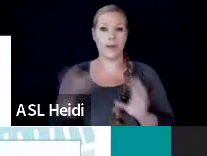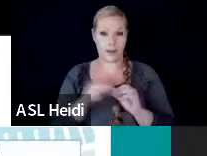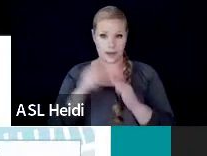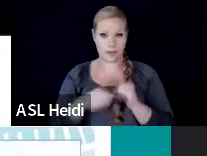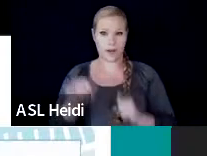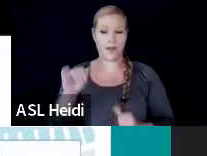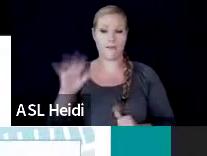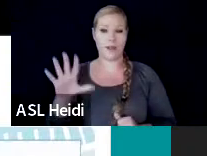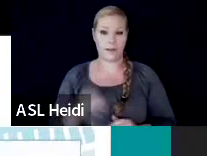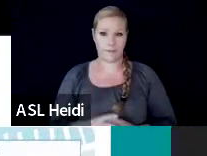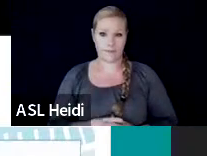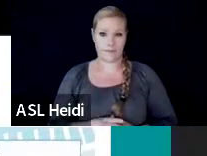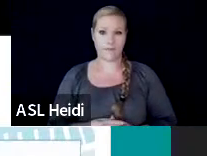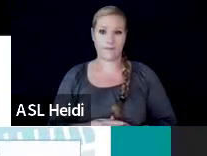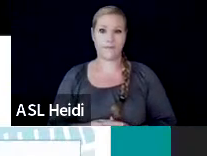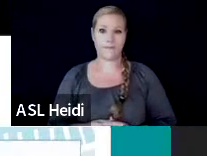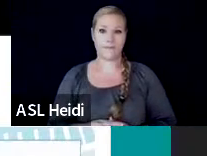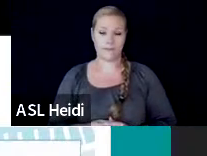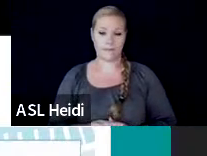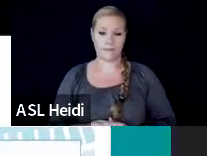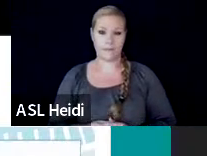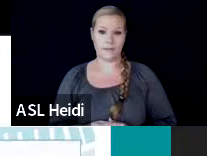I-5 and